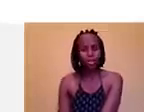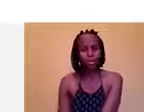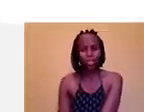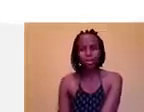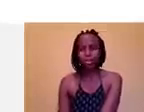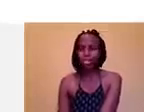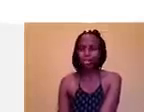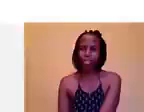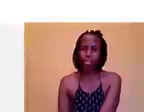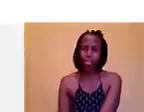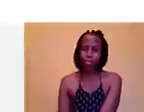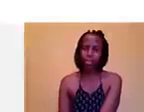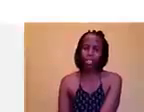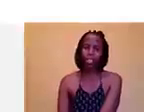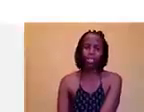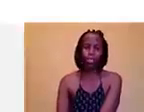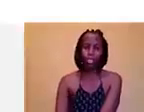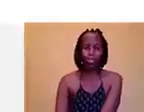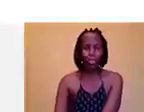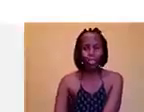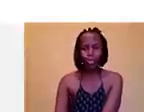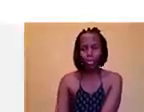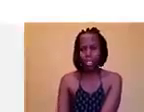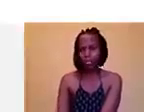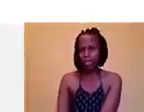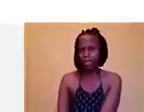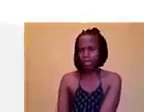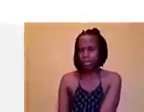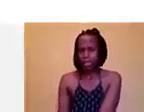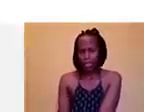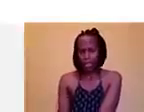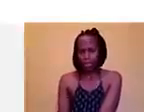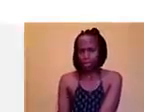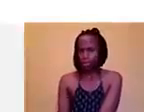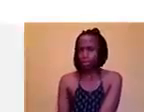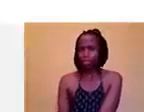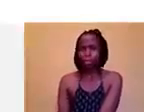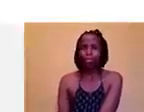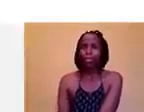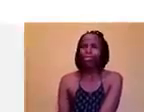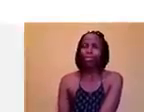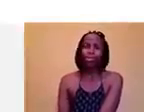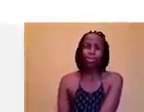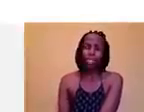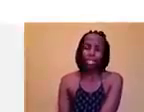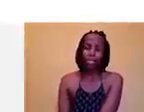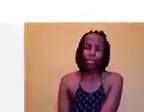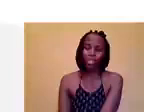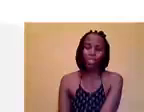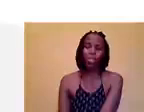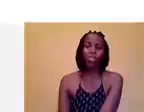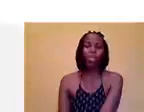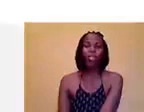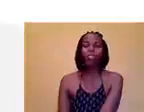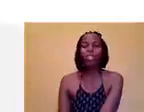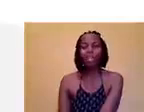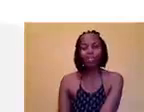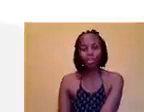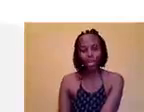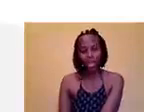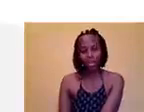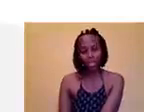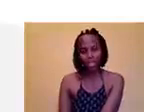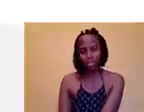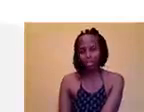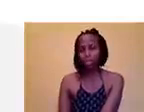don't ignore those emails. They're very important. So keep reading those emails. And also remember, for you to receive those emails, you have to